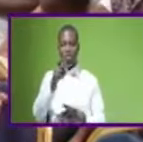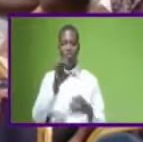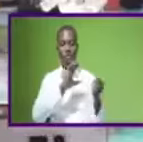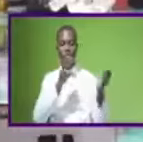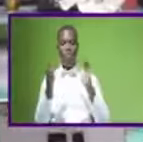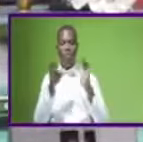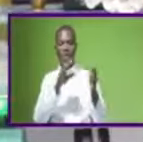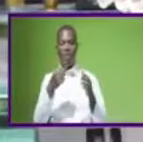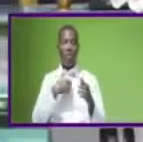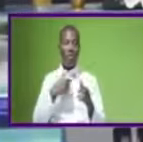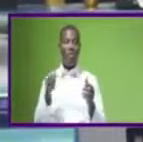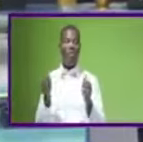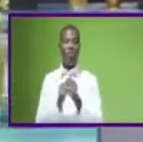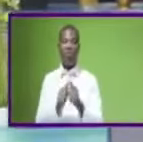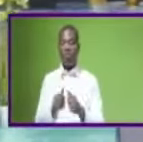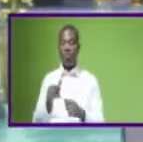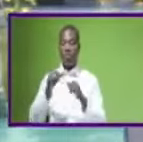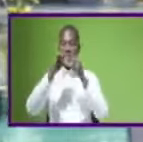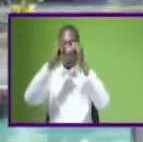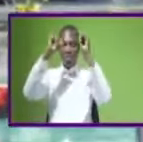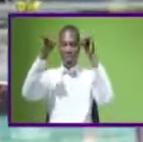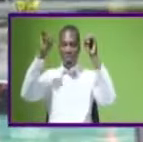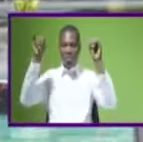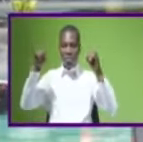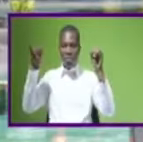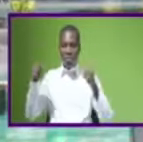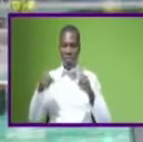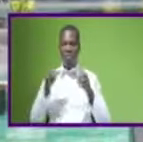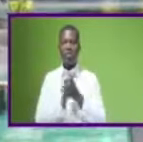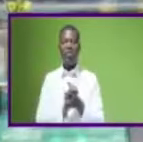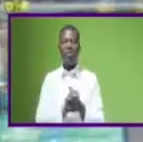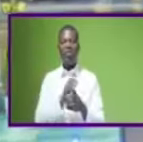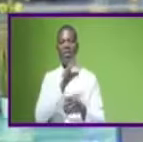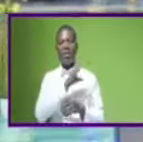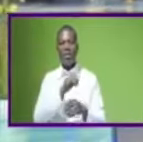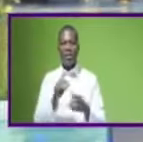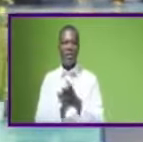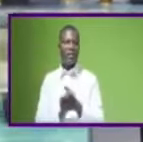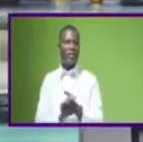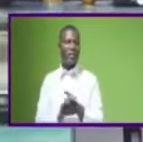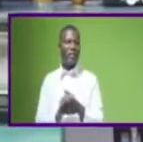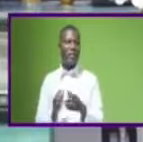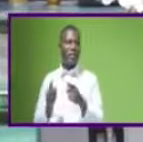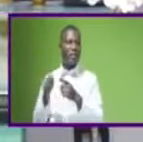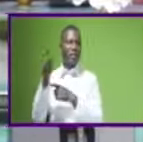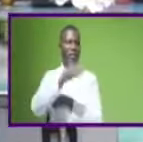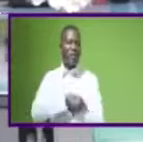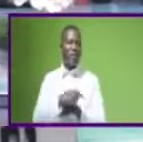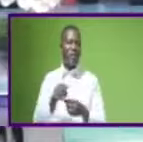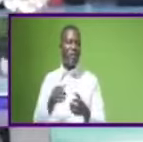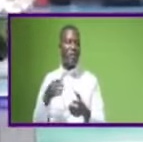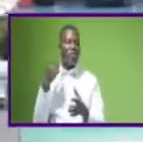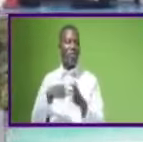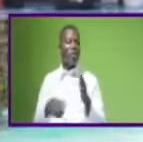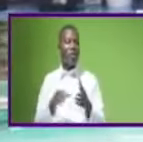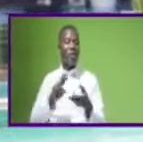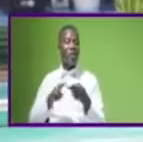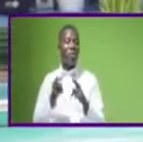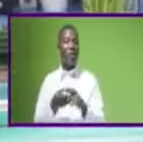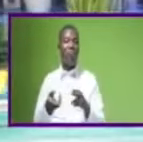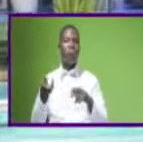metoto bosom. Oh. Empo. Aba pem de Edrose. Na kesiem.